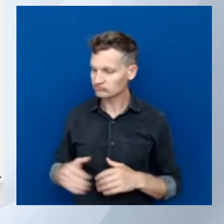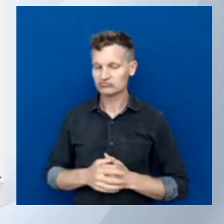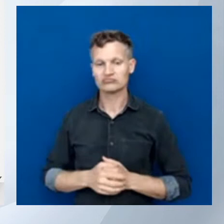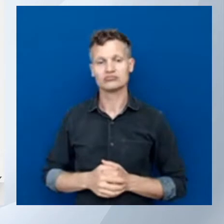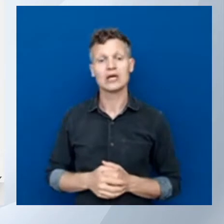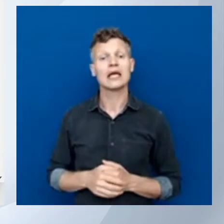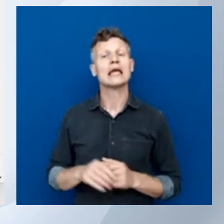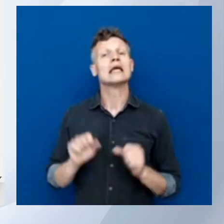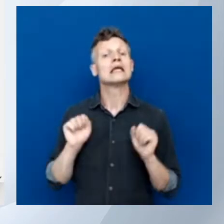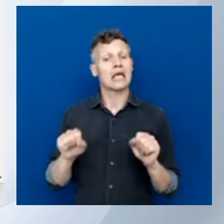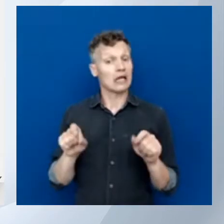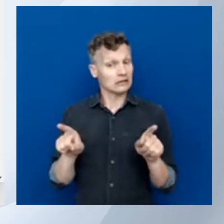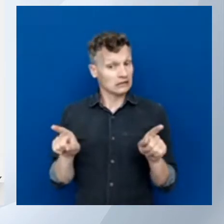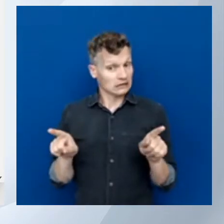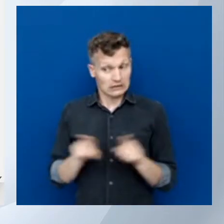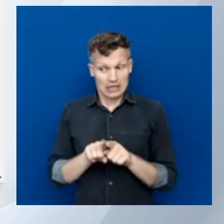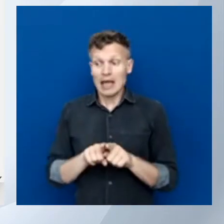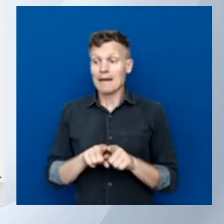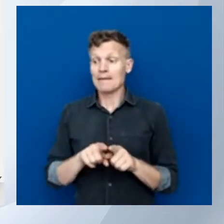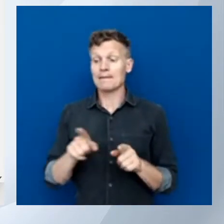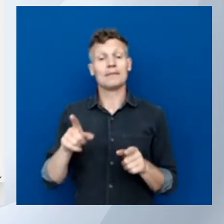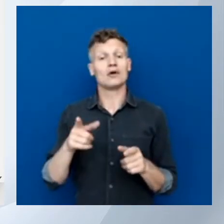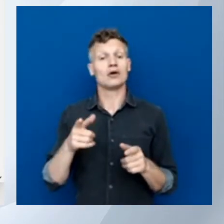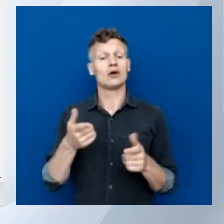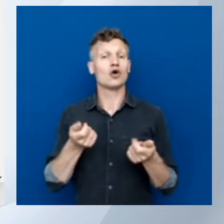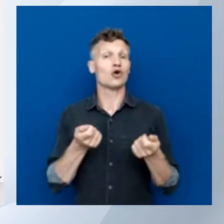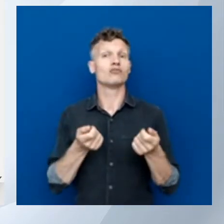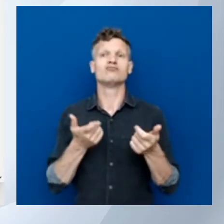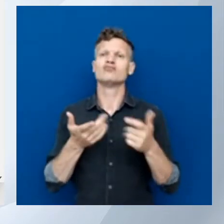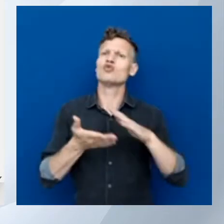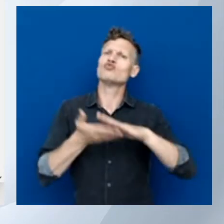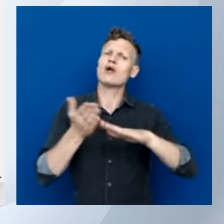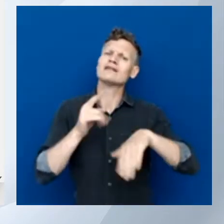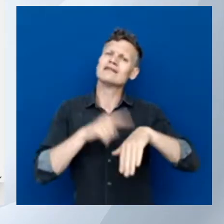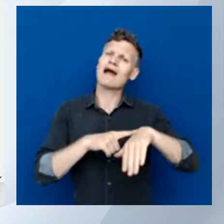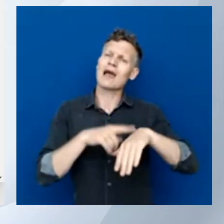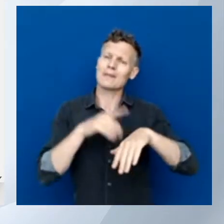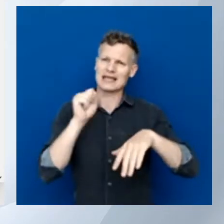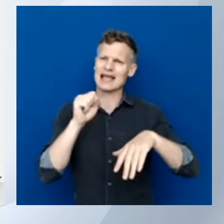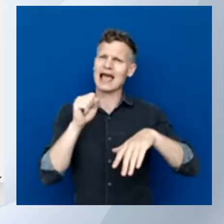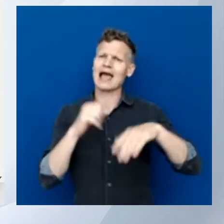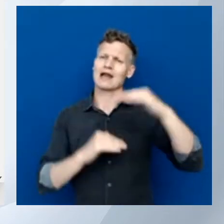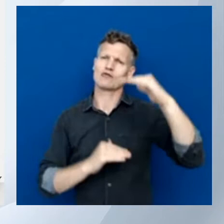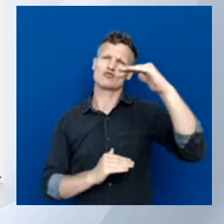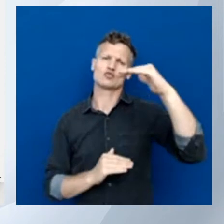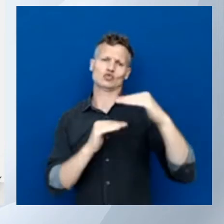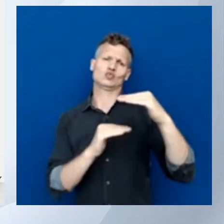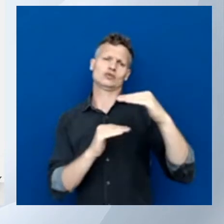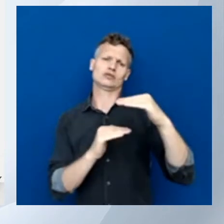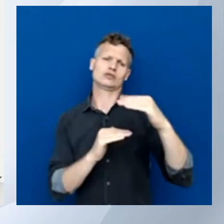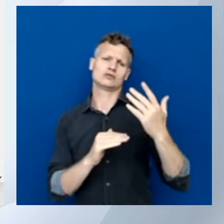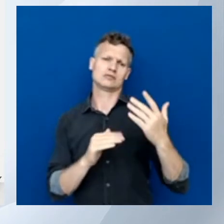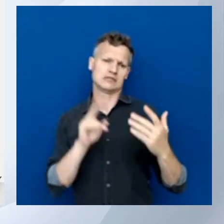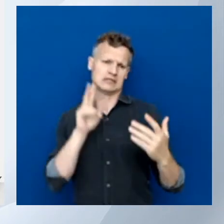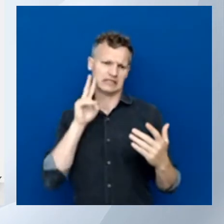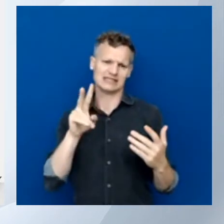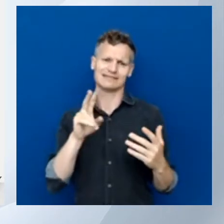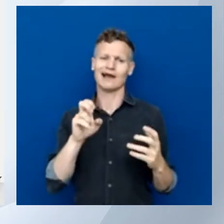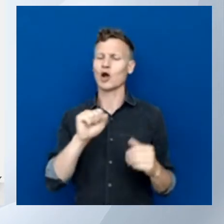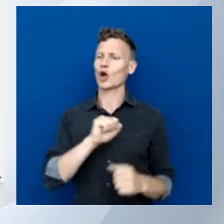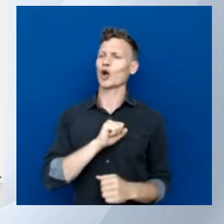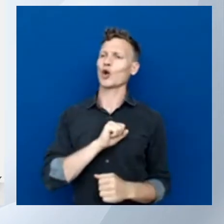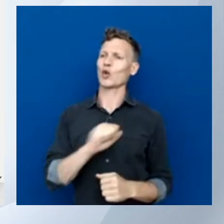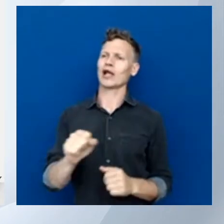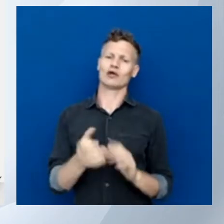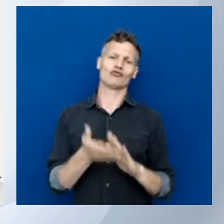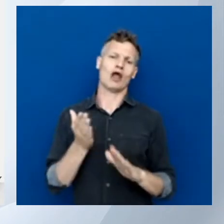with this quick run setup here. And then again, remember, this is affecting the performance,